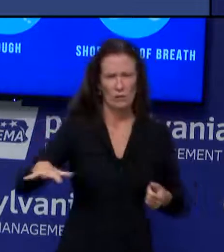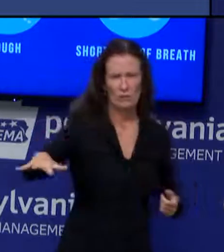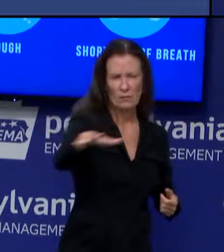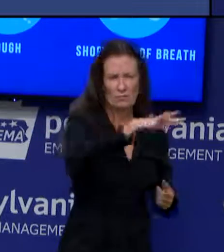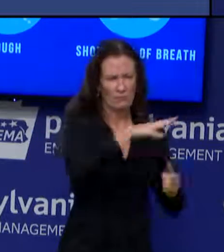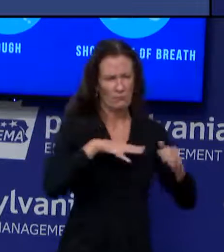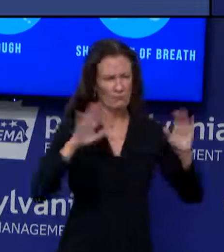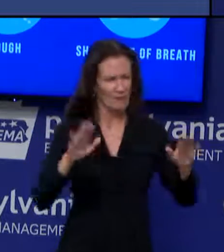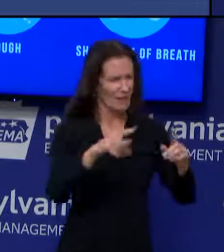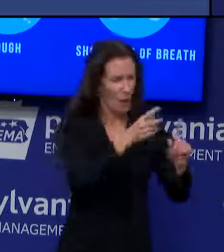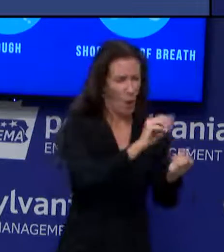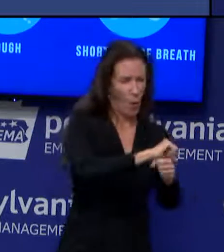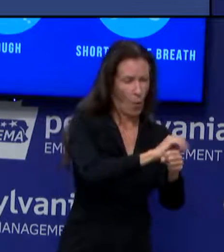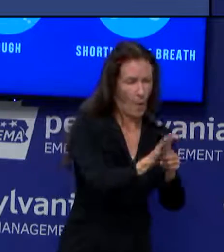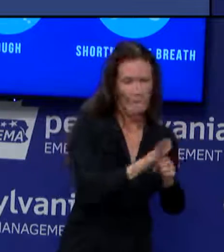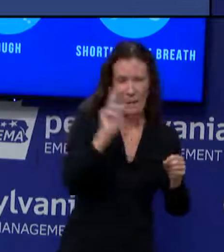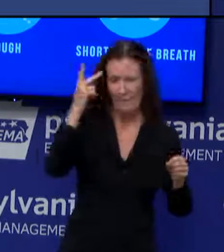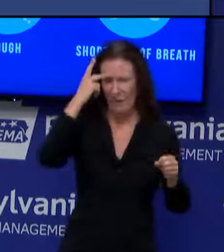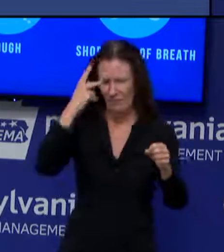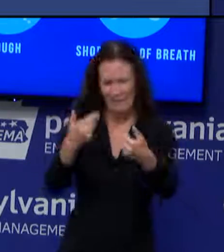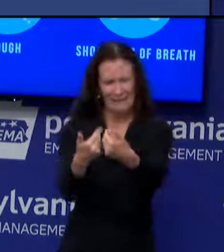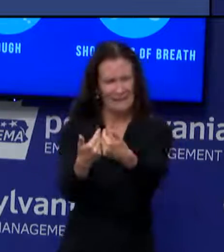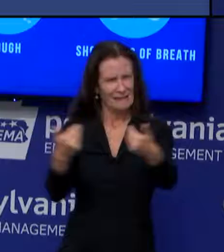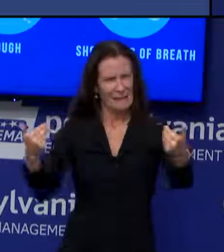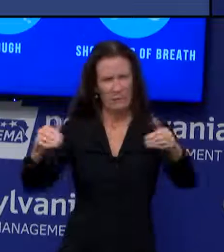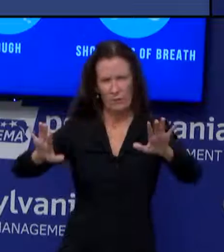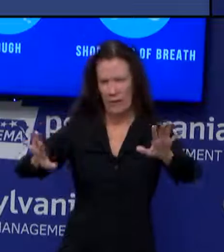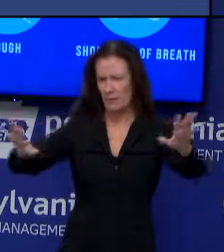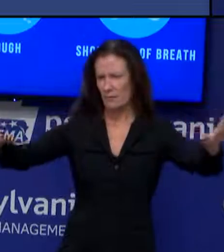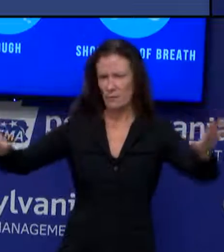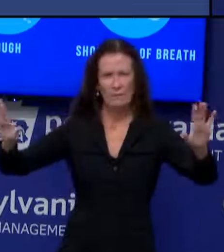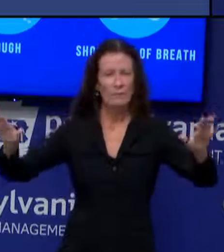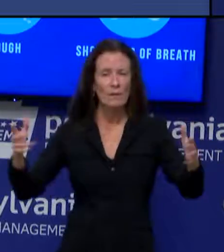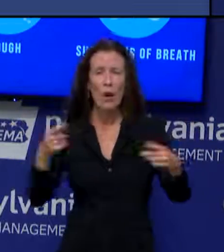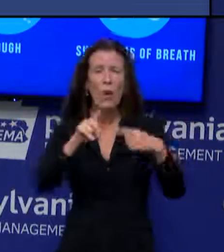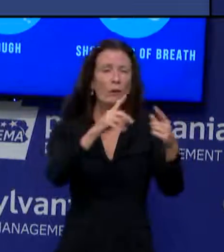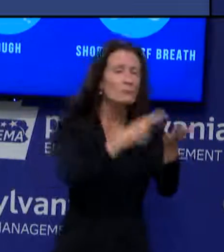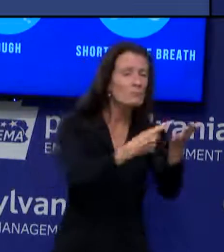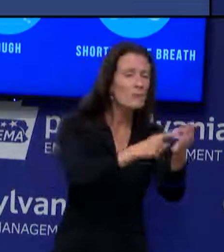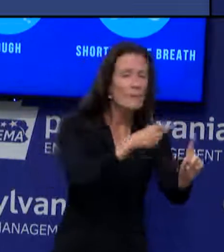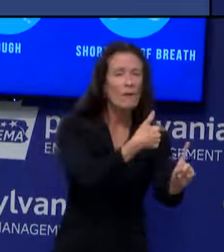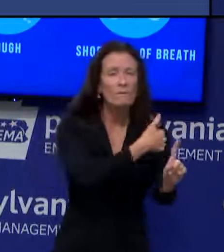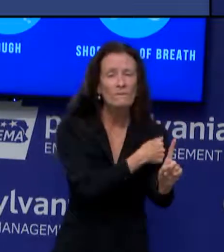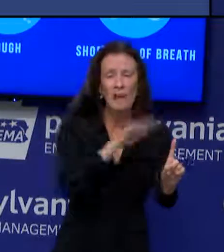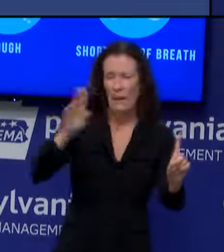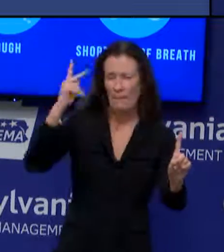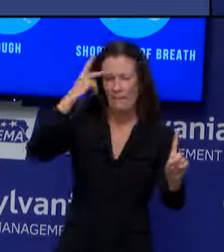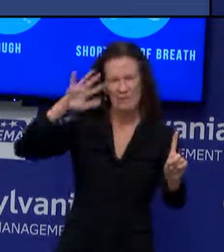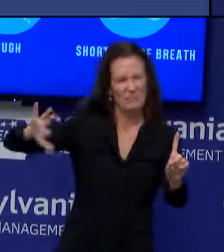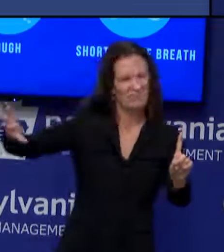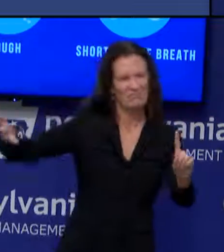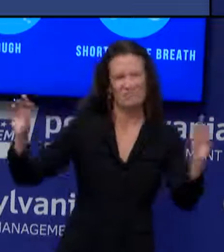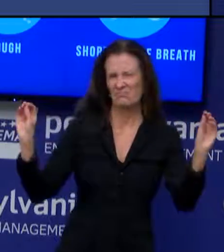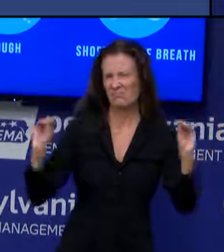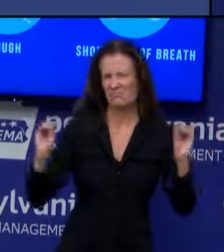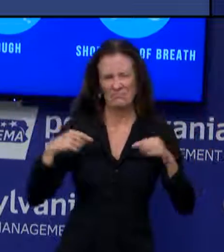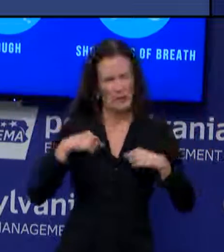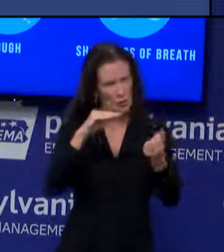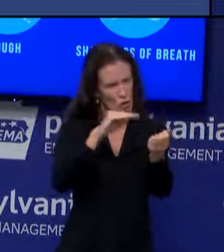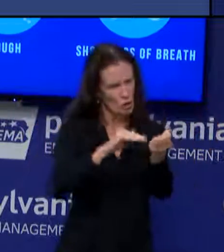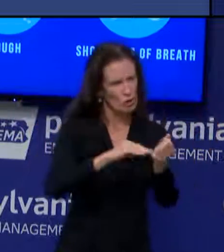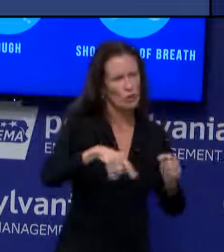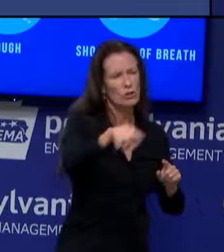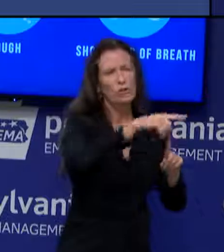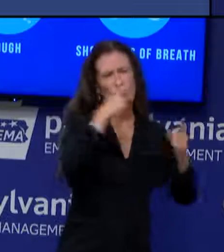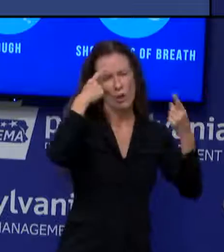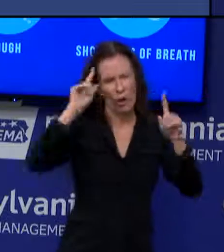influence on when a vaccine is ready, on its distribution and administration. We all agree on that. I think that